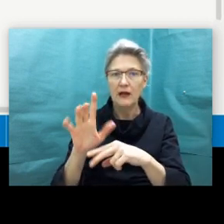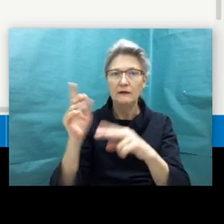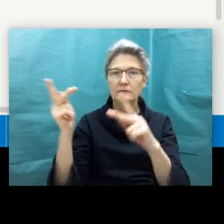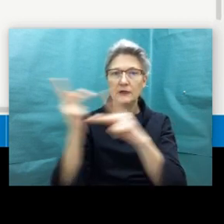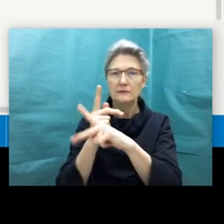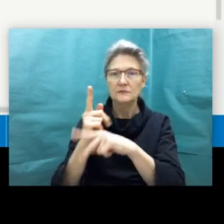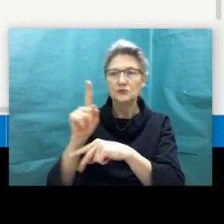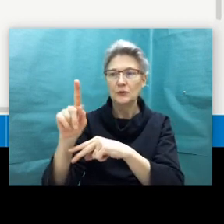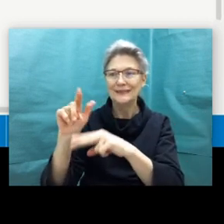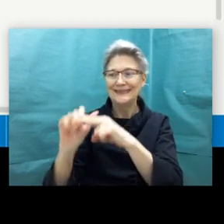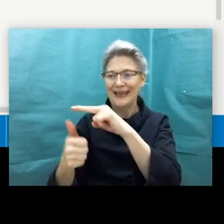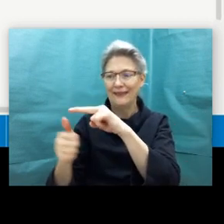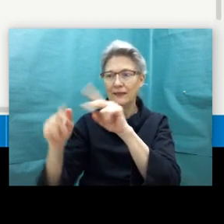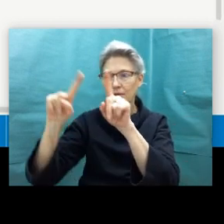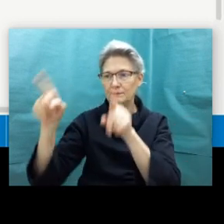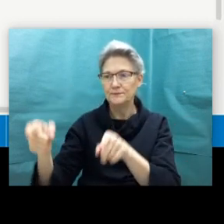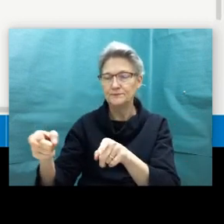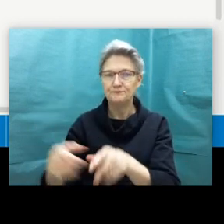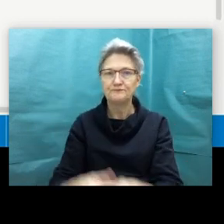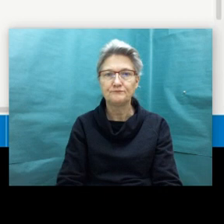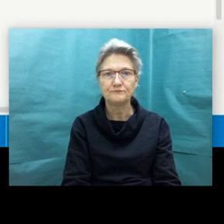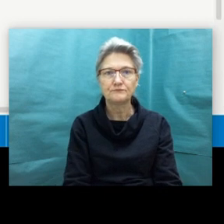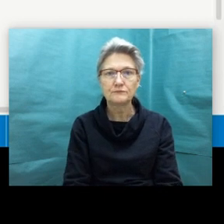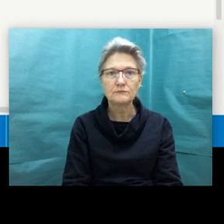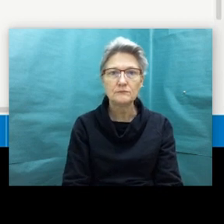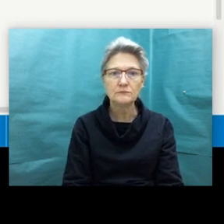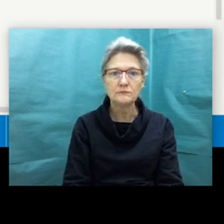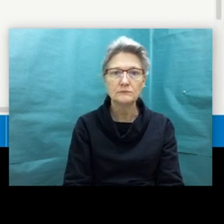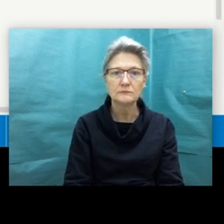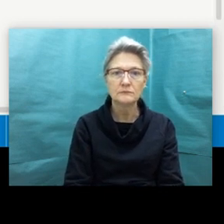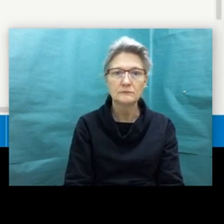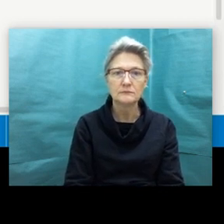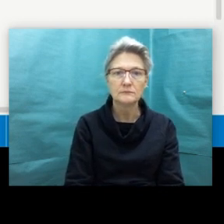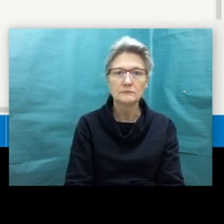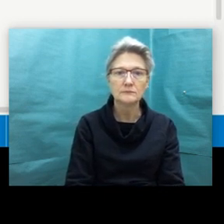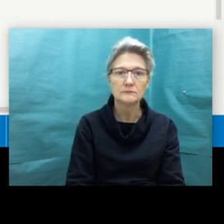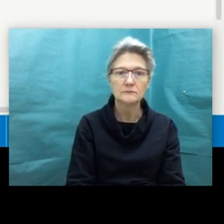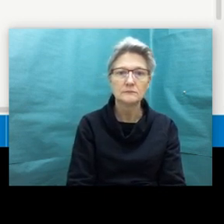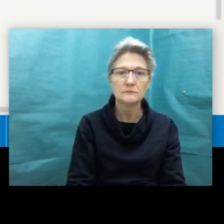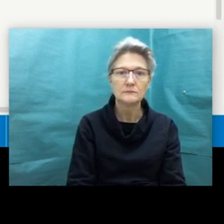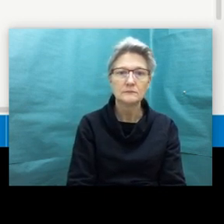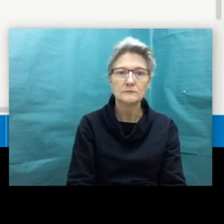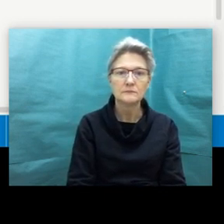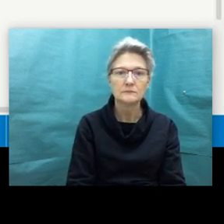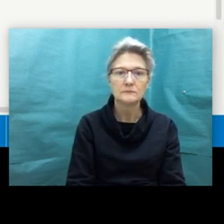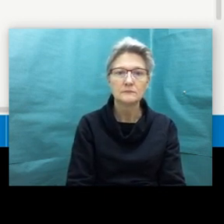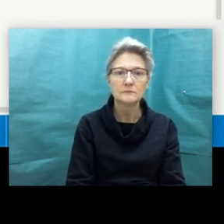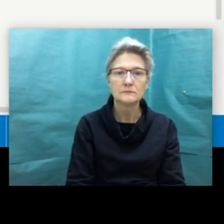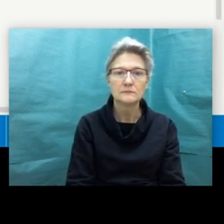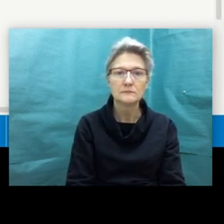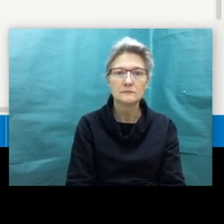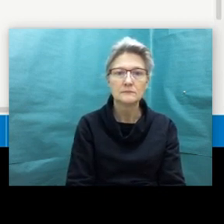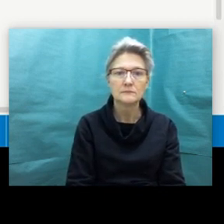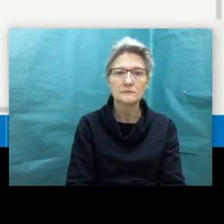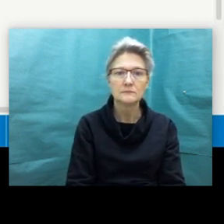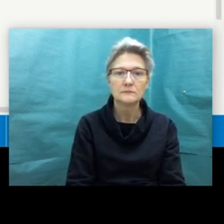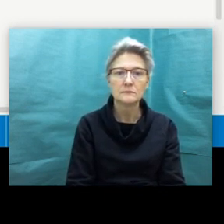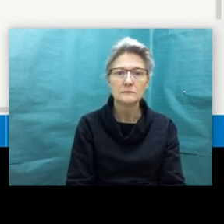plus 5 times, whoops, I made a mistake there, plus 5